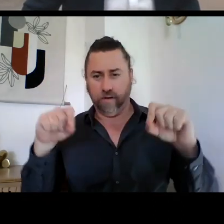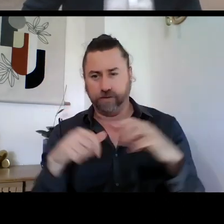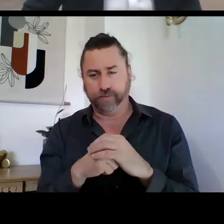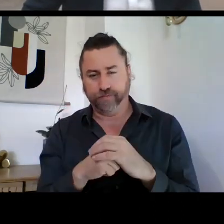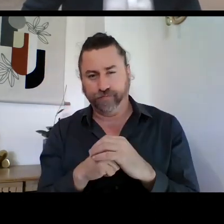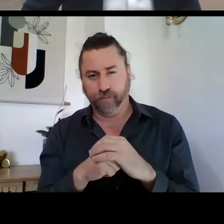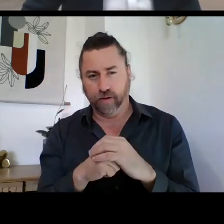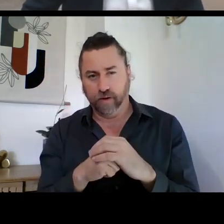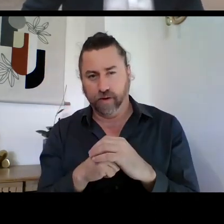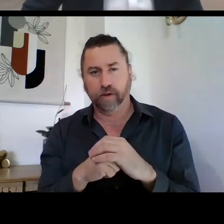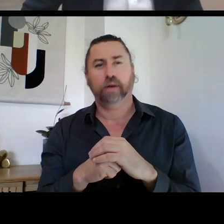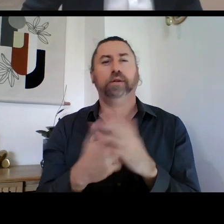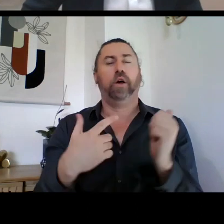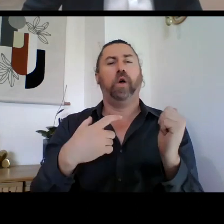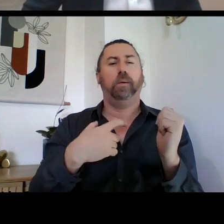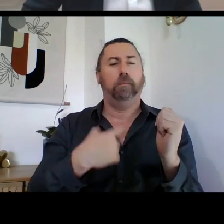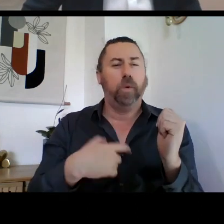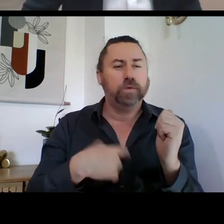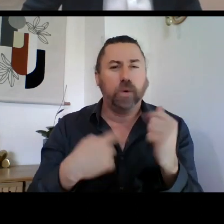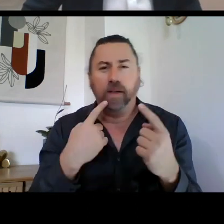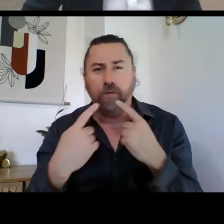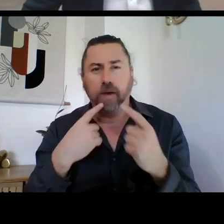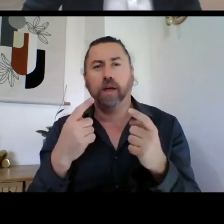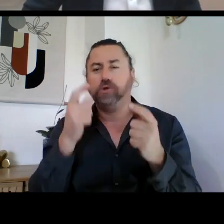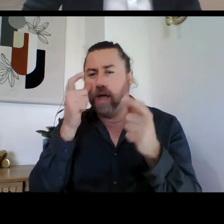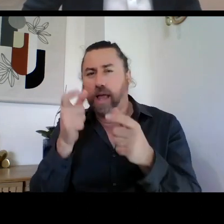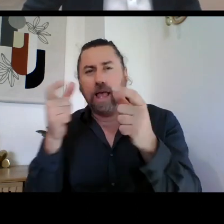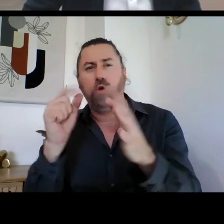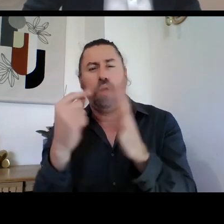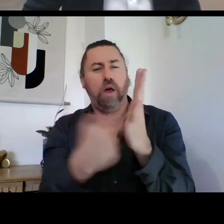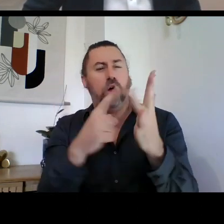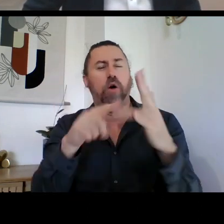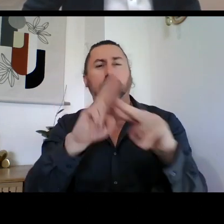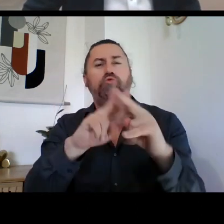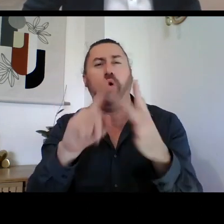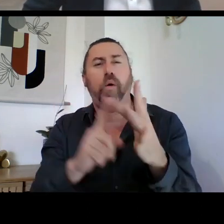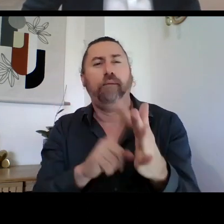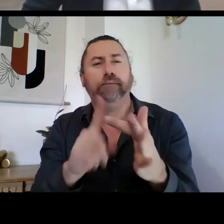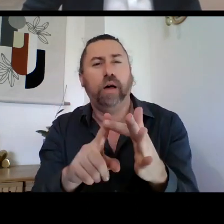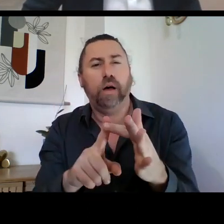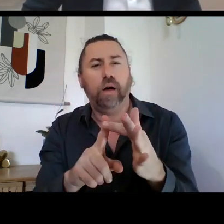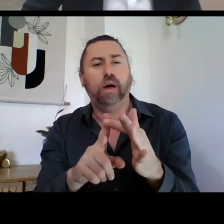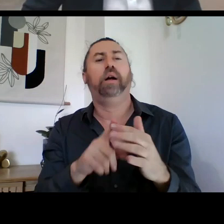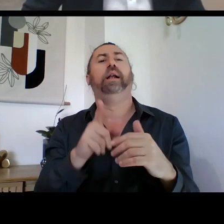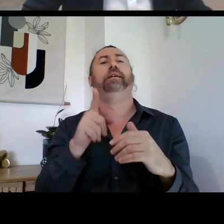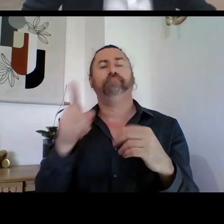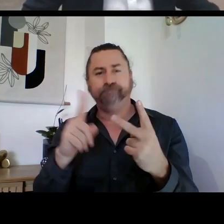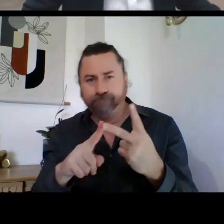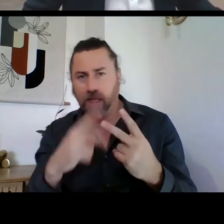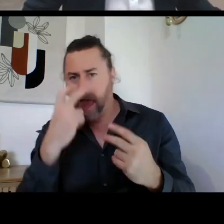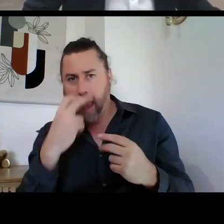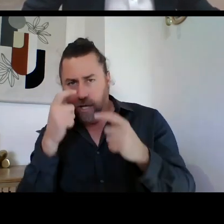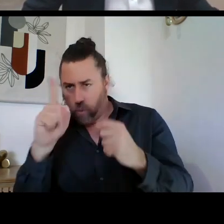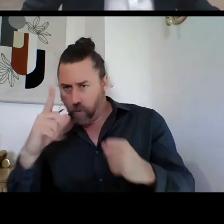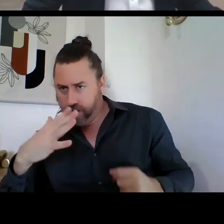with collecting personal details and carer profile, and then collecting information about the person's aged care